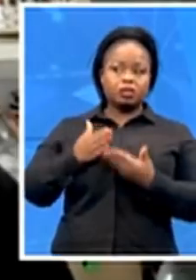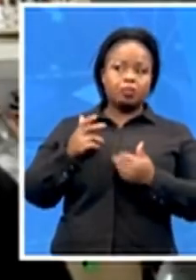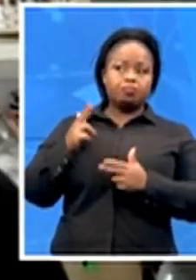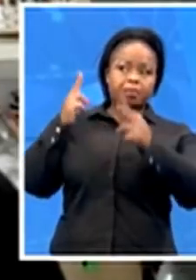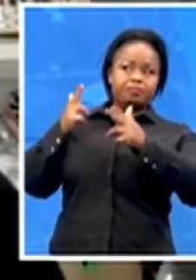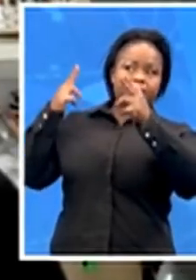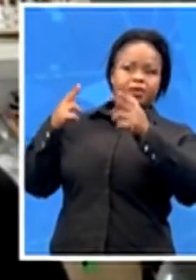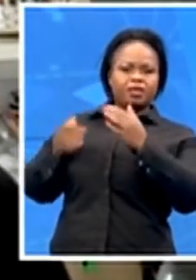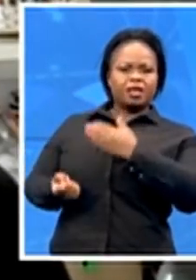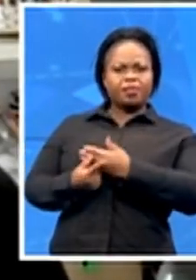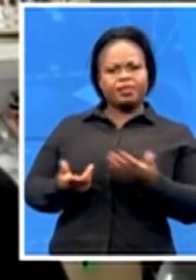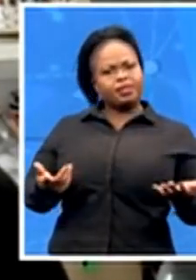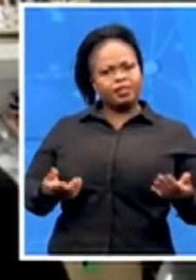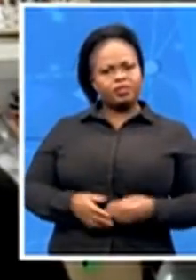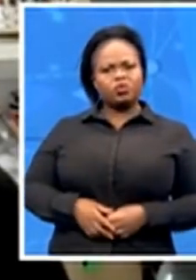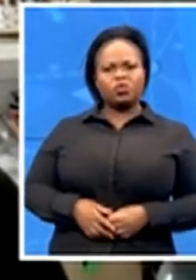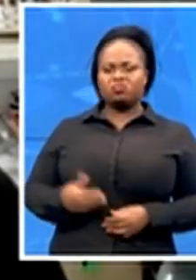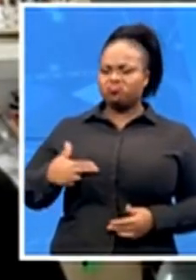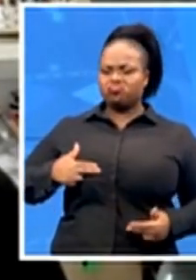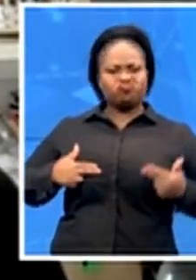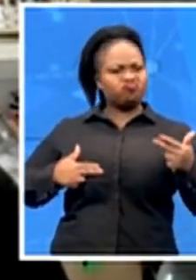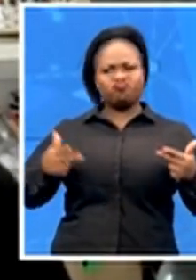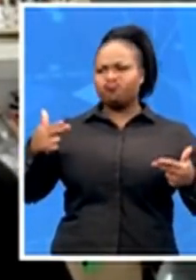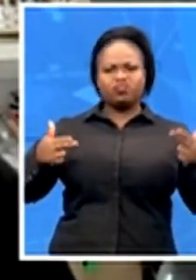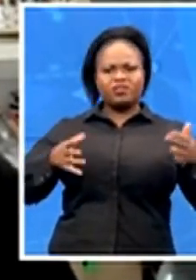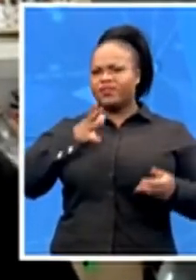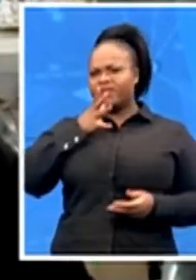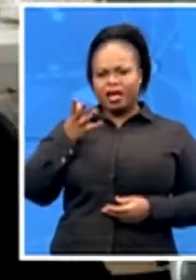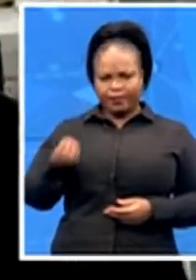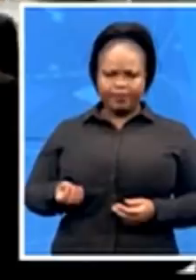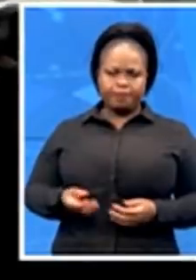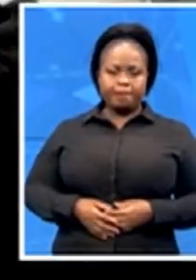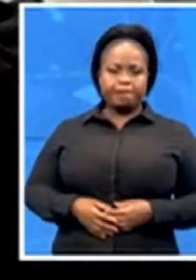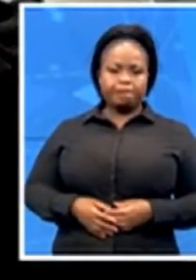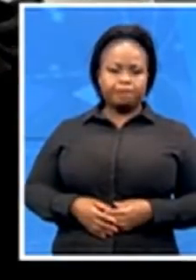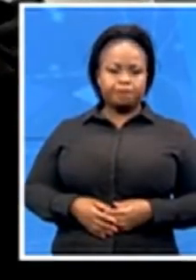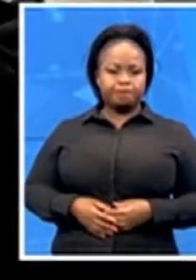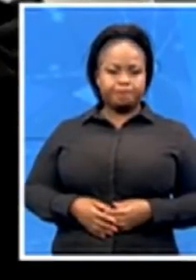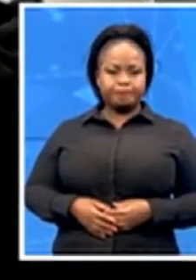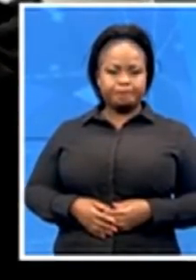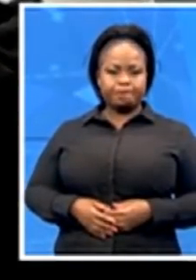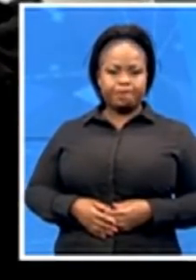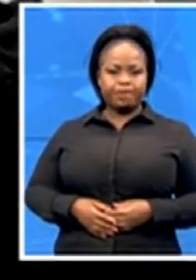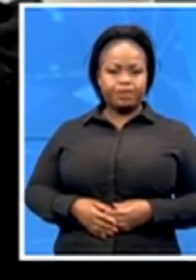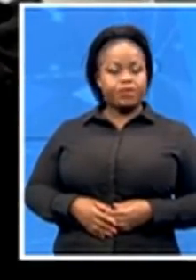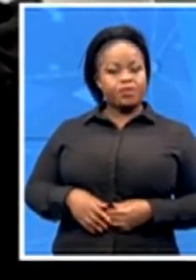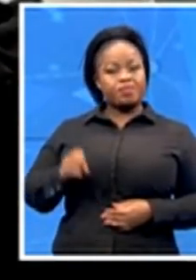carrying firearms. And I can tell you that if police had properly deployed